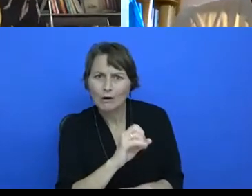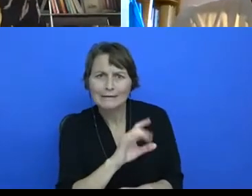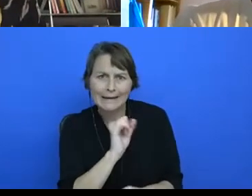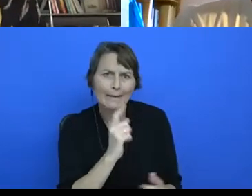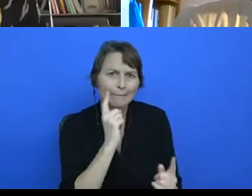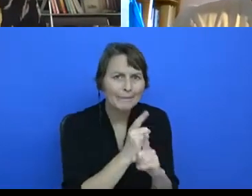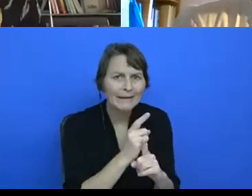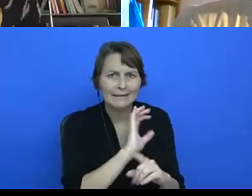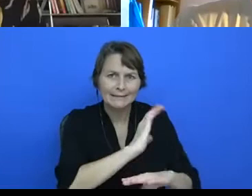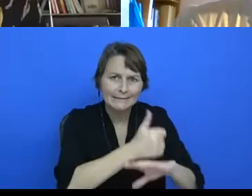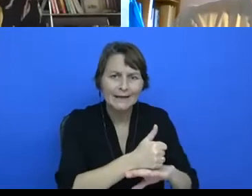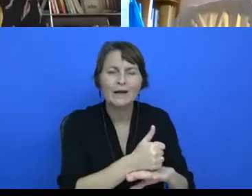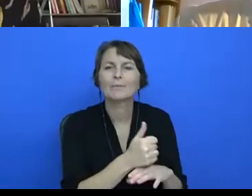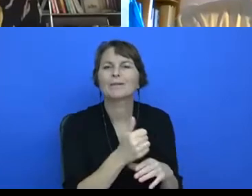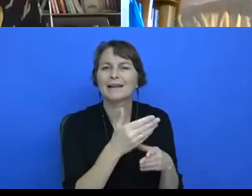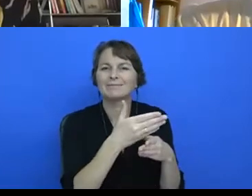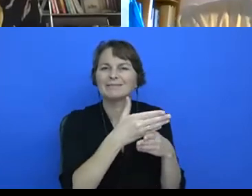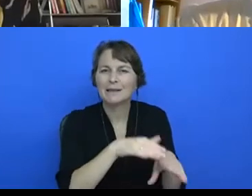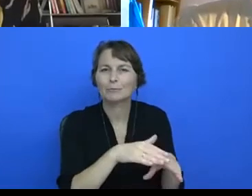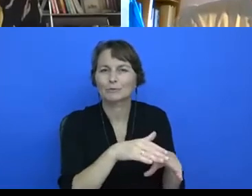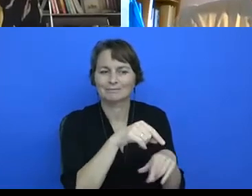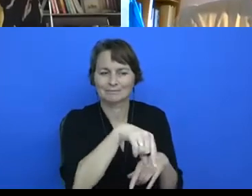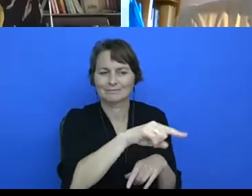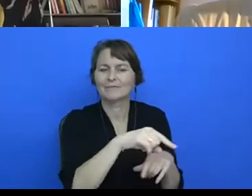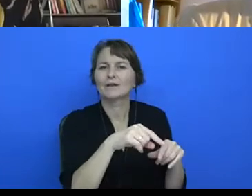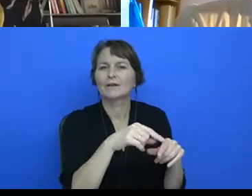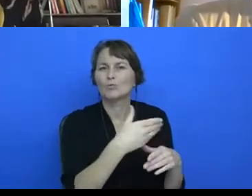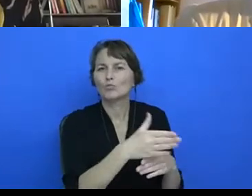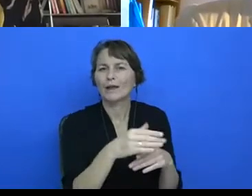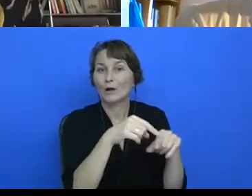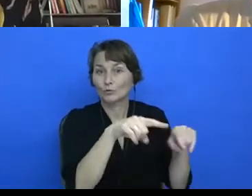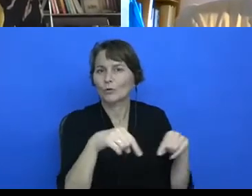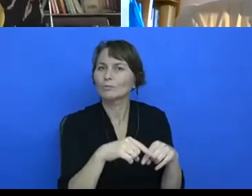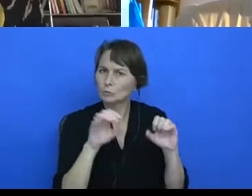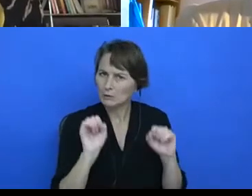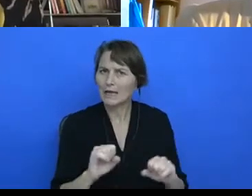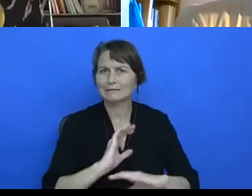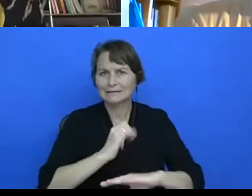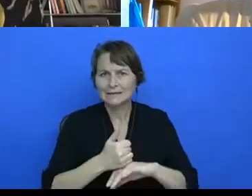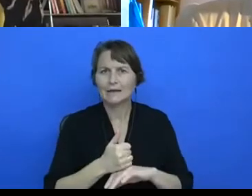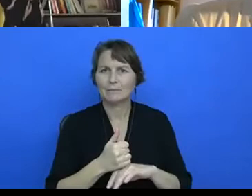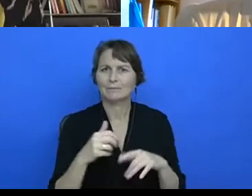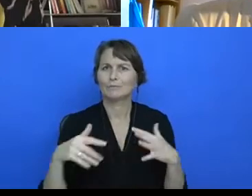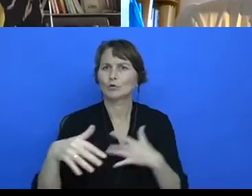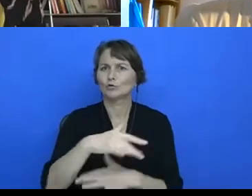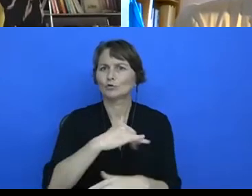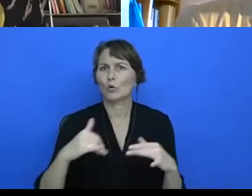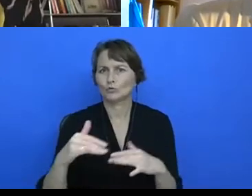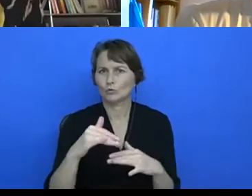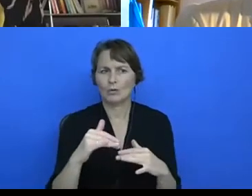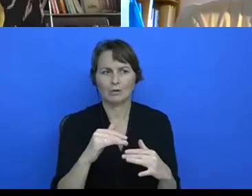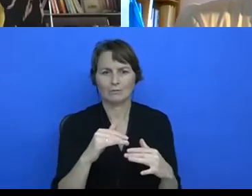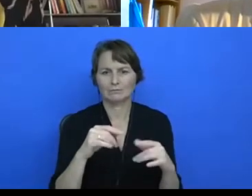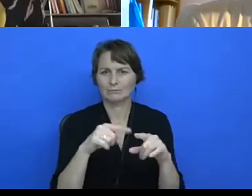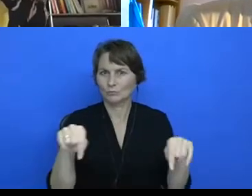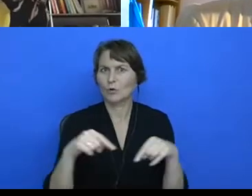into a breakout room. So that was one way of organizing social events. We were very careful about doing that. Another thing we